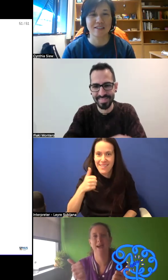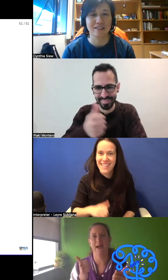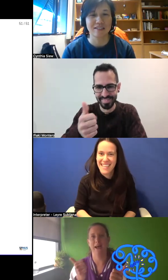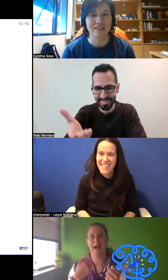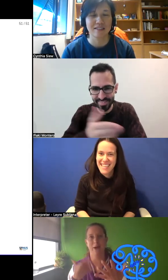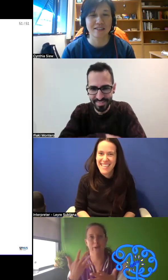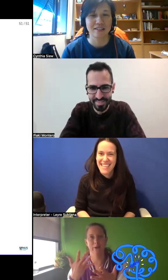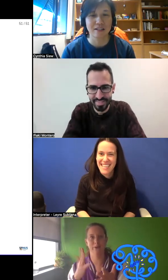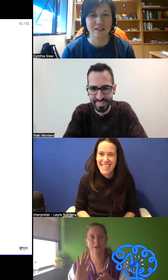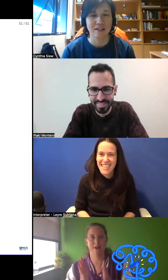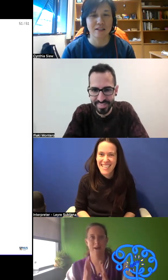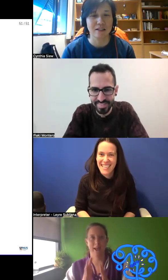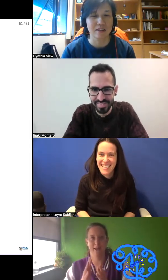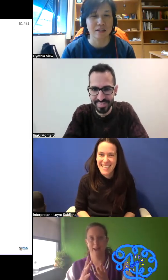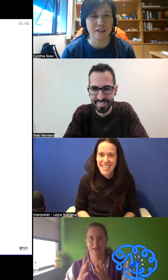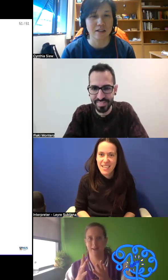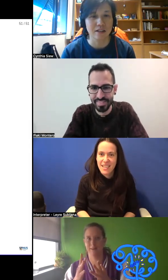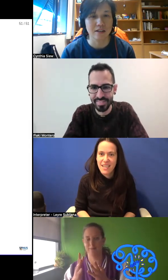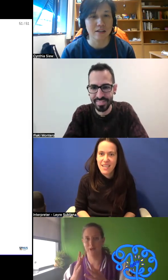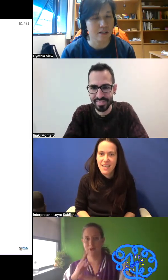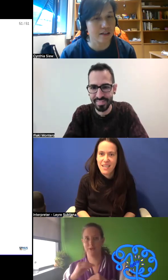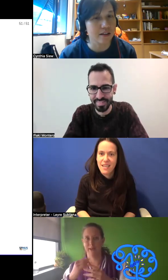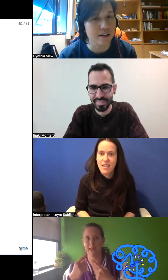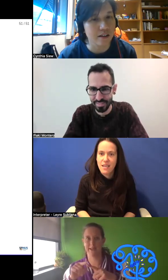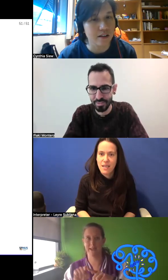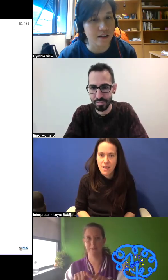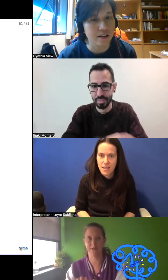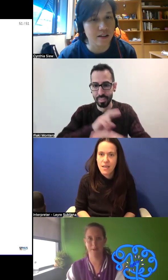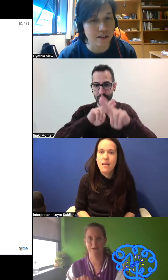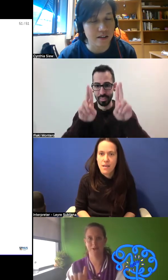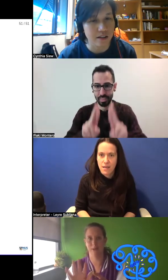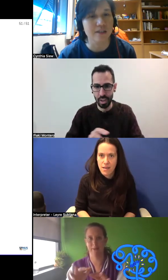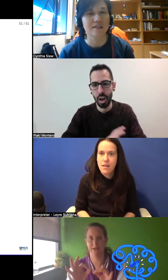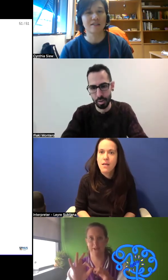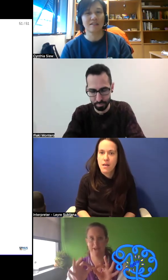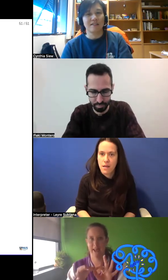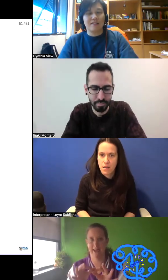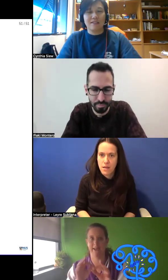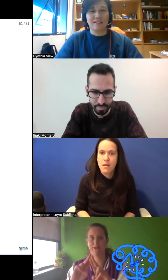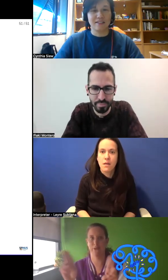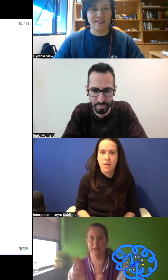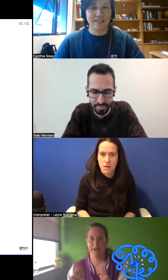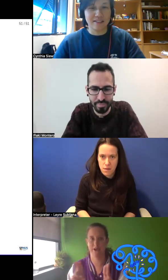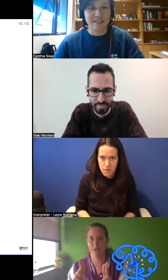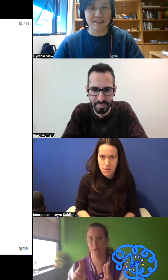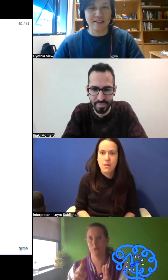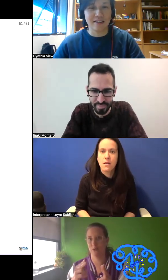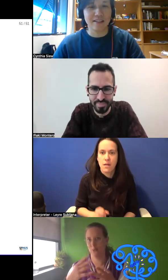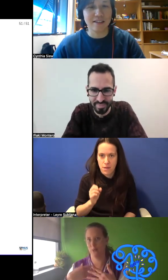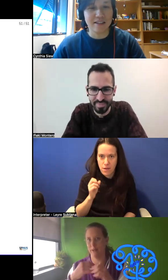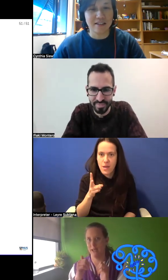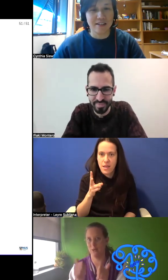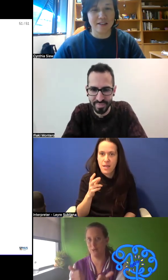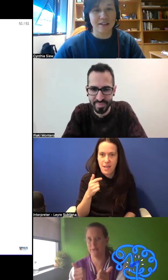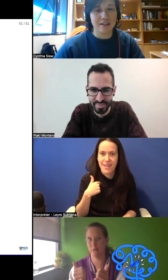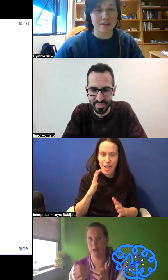good. I will sign and speak at the same time. So maybe translating to international